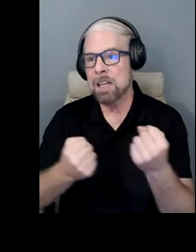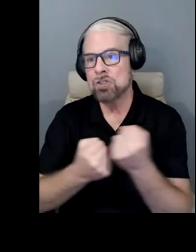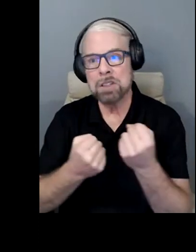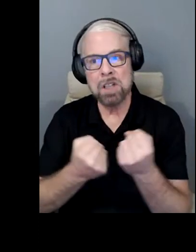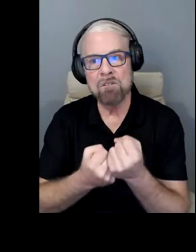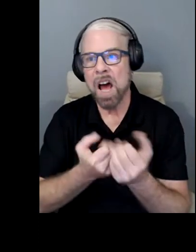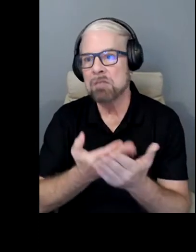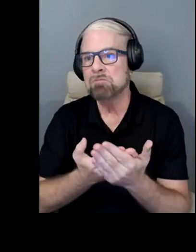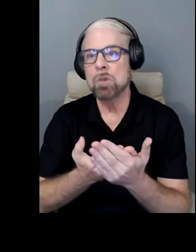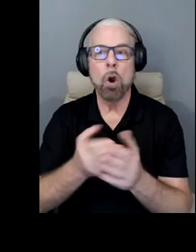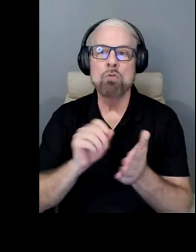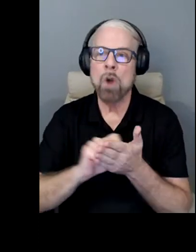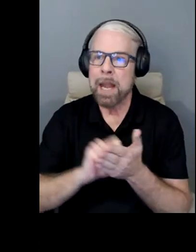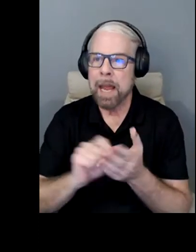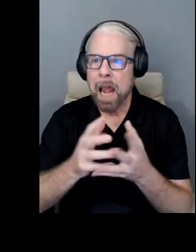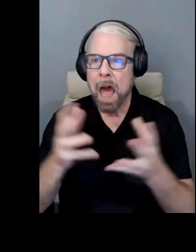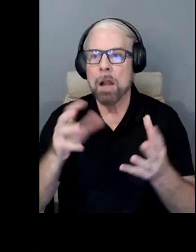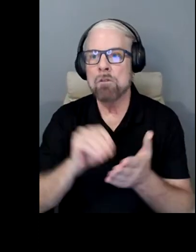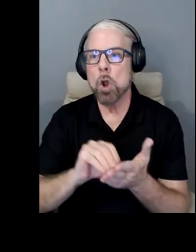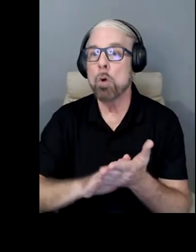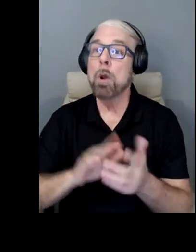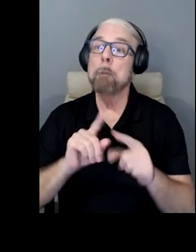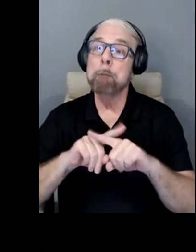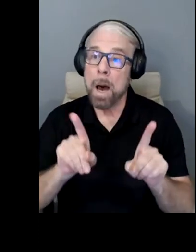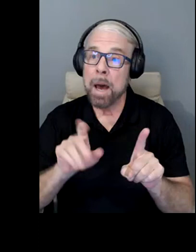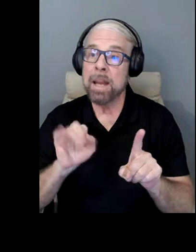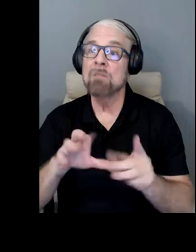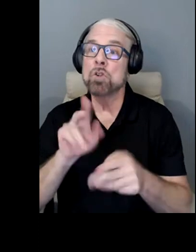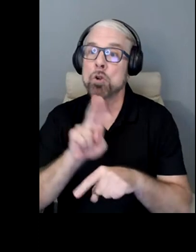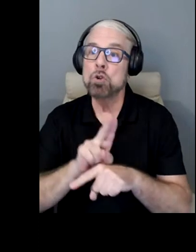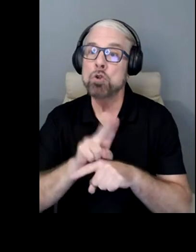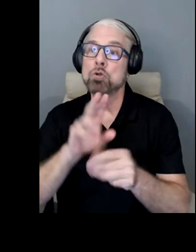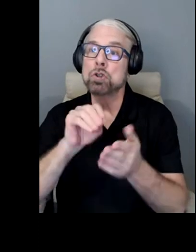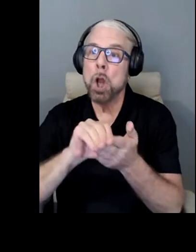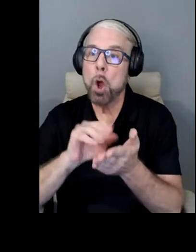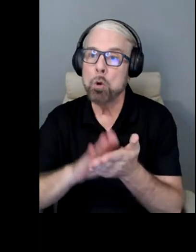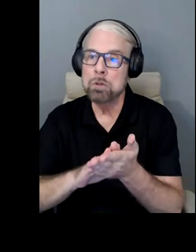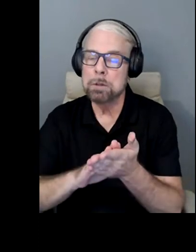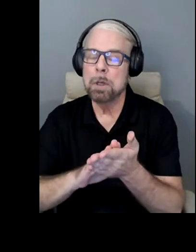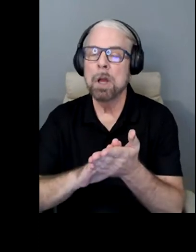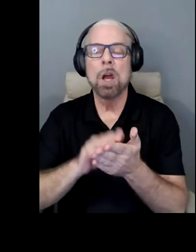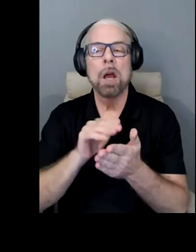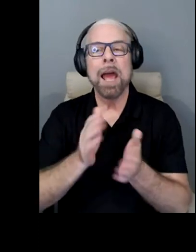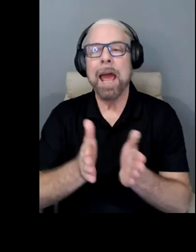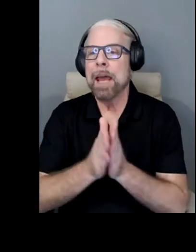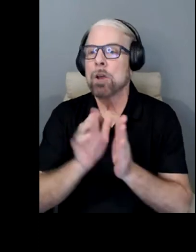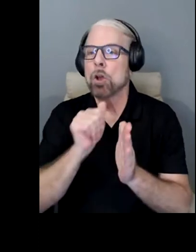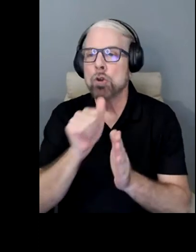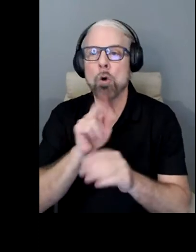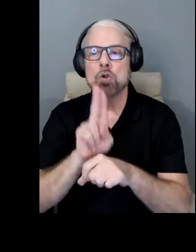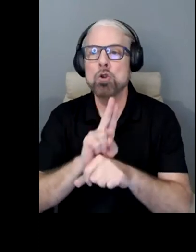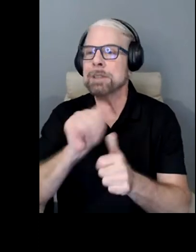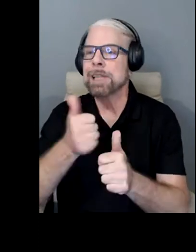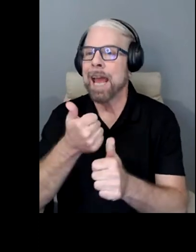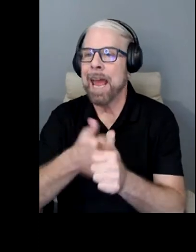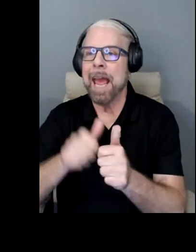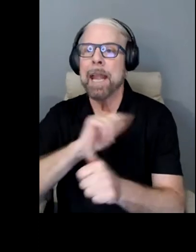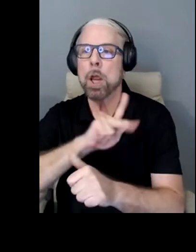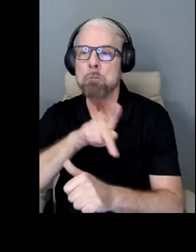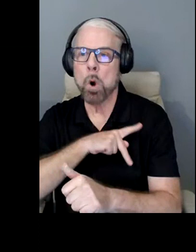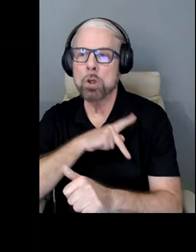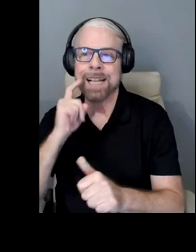lot of notes. If you, however, do use notes, we are asking that you don't use any personally identifiable information